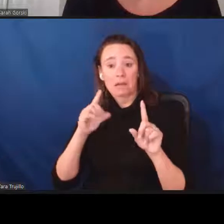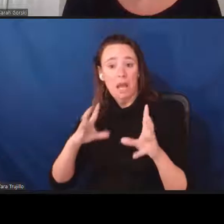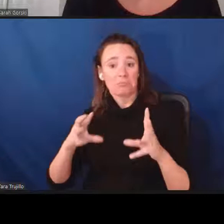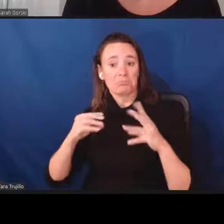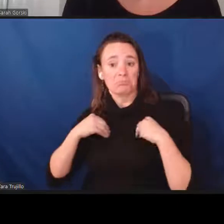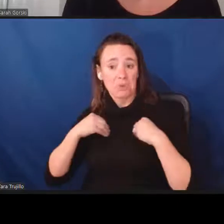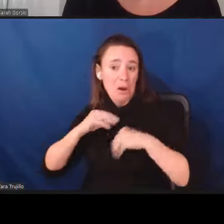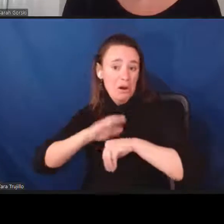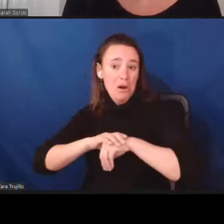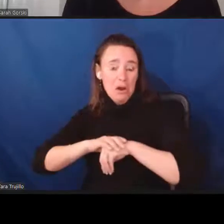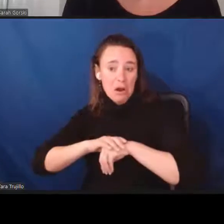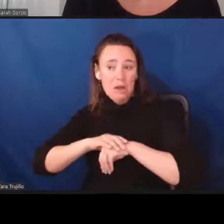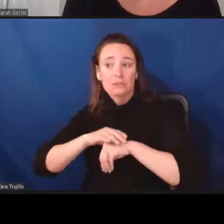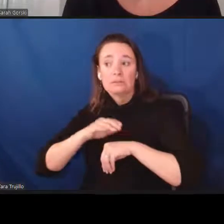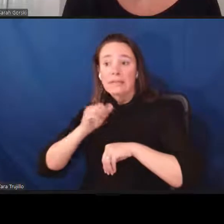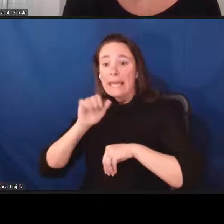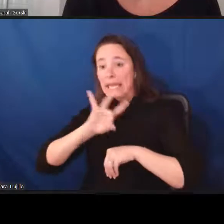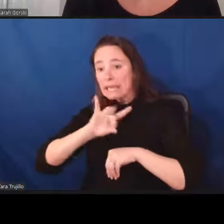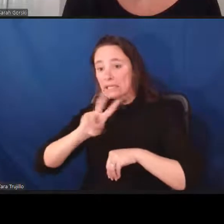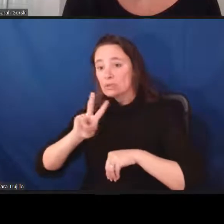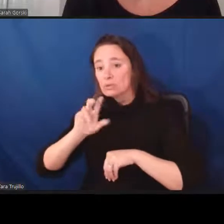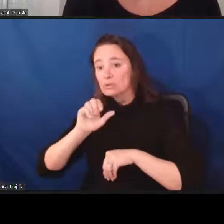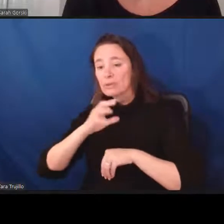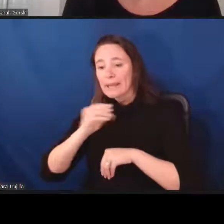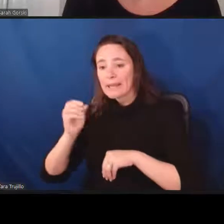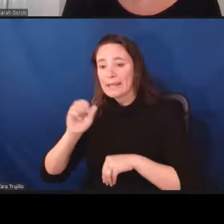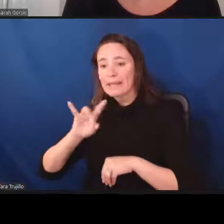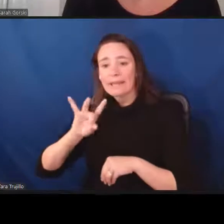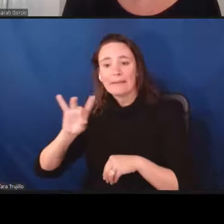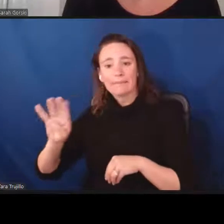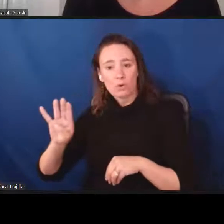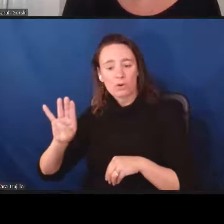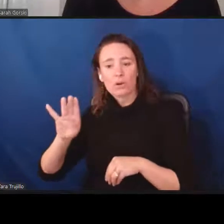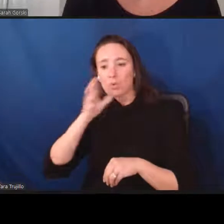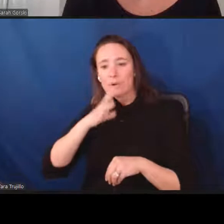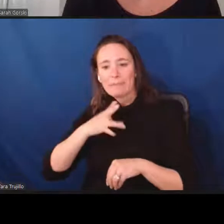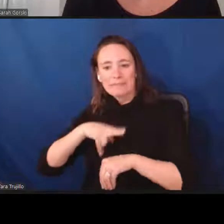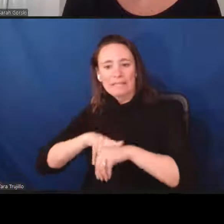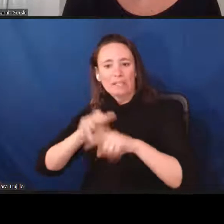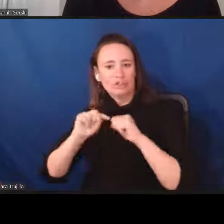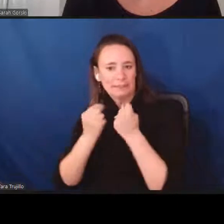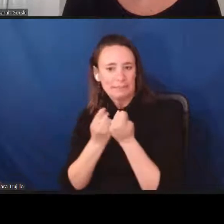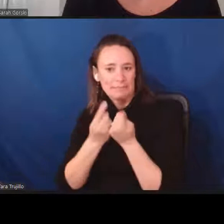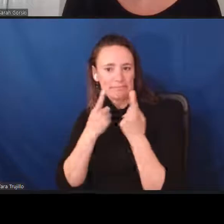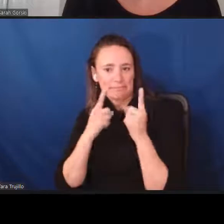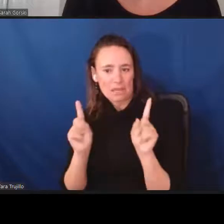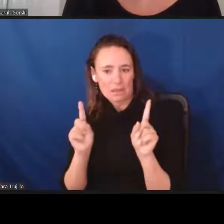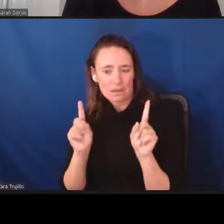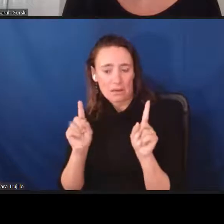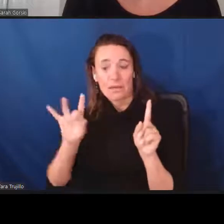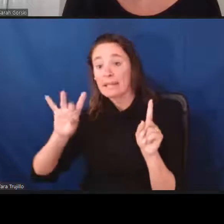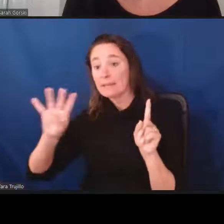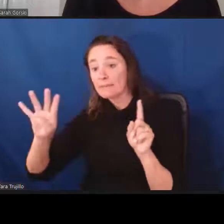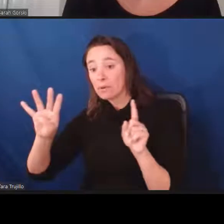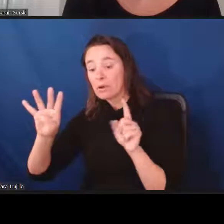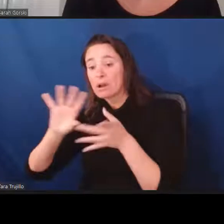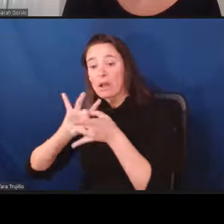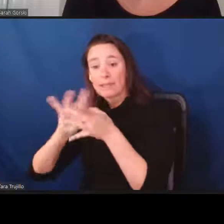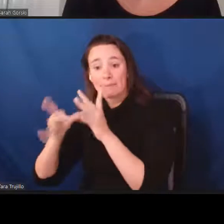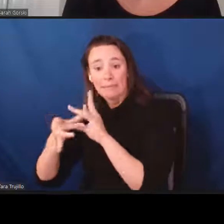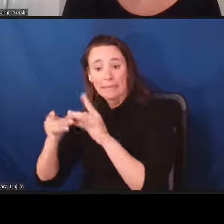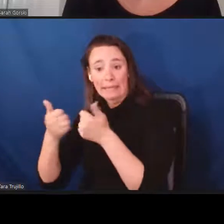83, and then 84 at the Paralympic Games. And then when I came home from the 84 Games, I